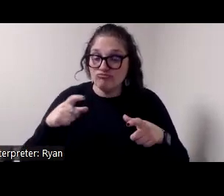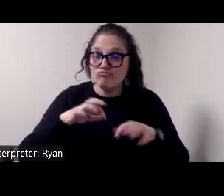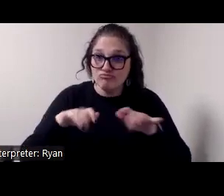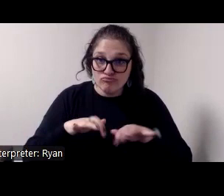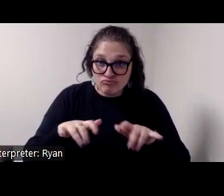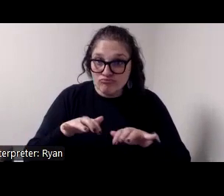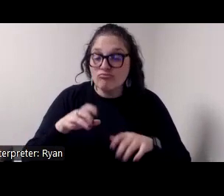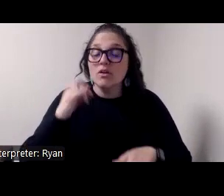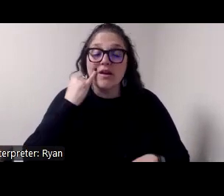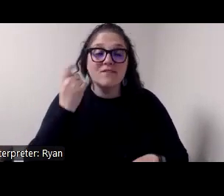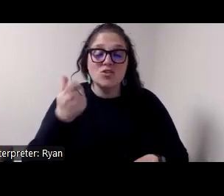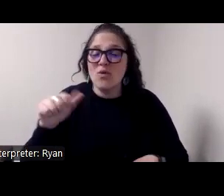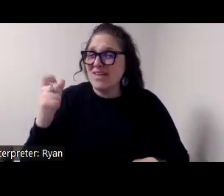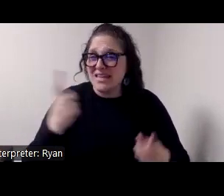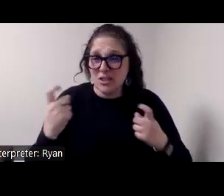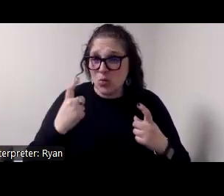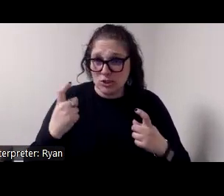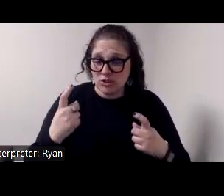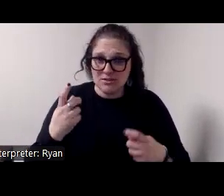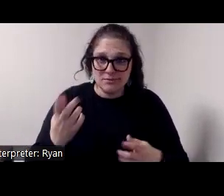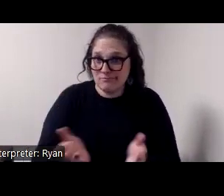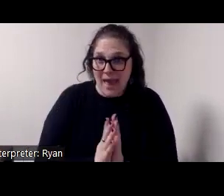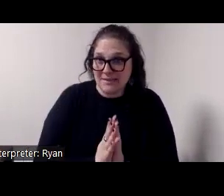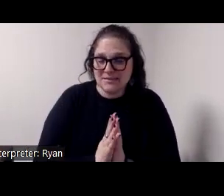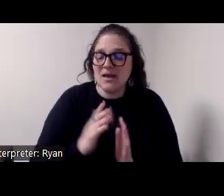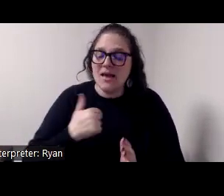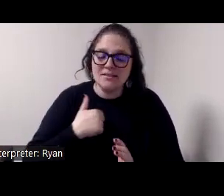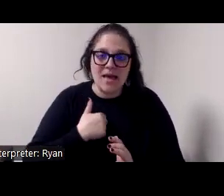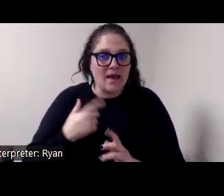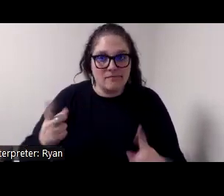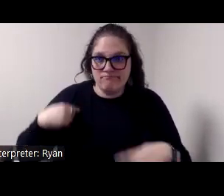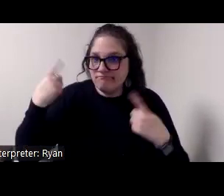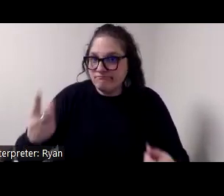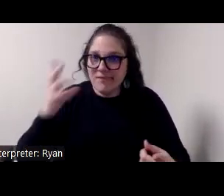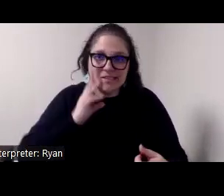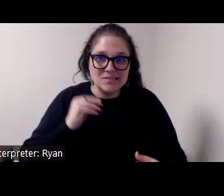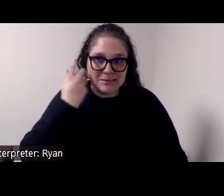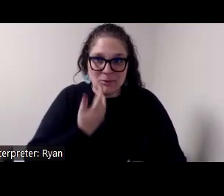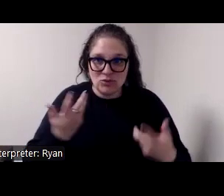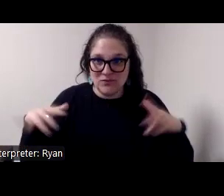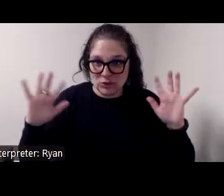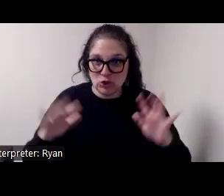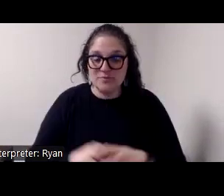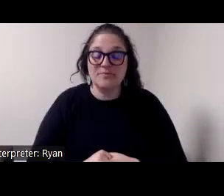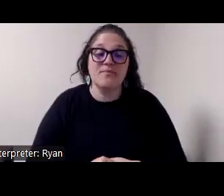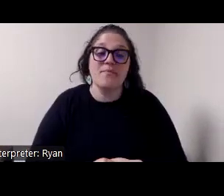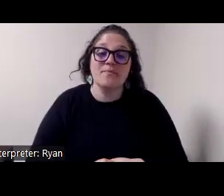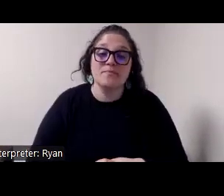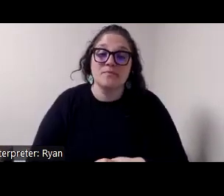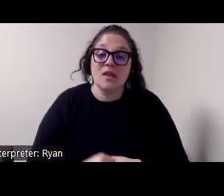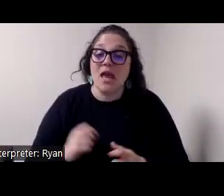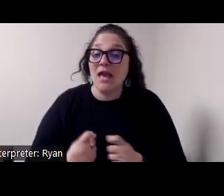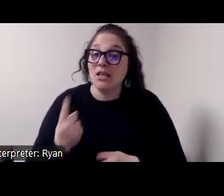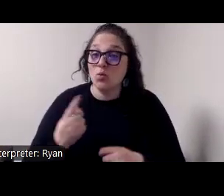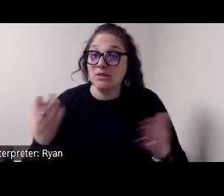any questions, don't hesitate to reach out and I should be able to answer them for you. So is there anybody here